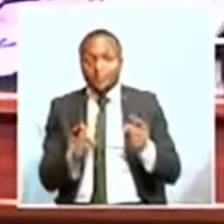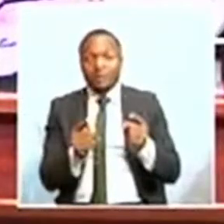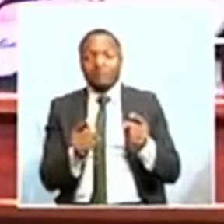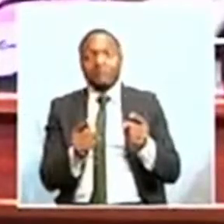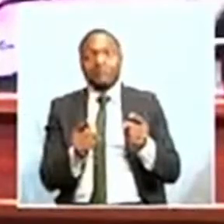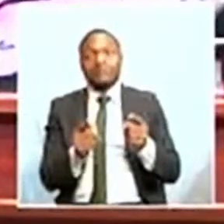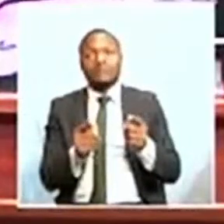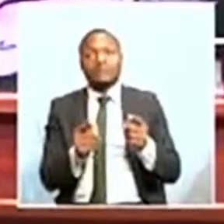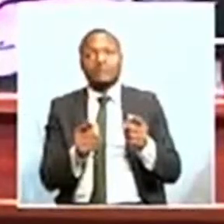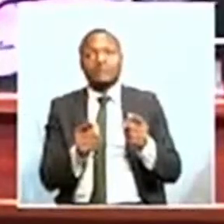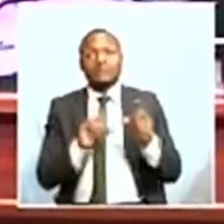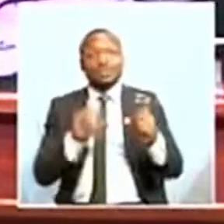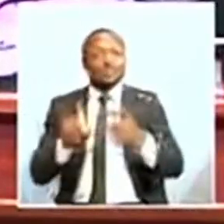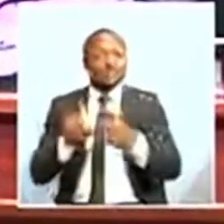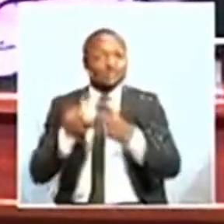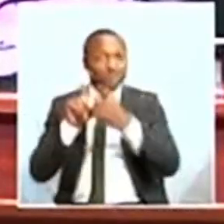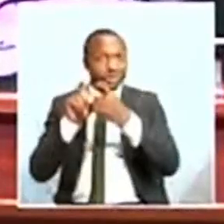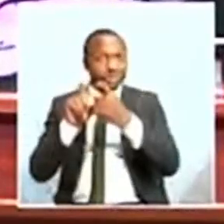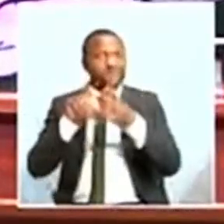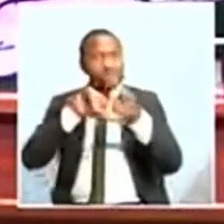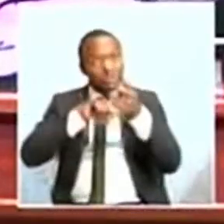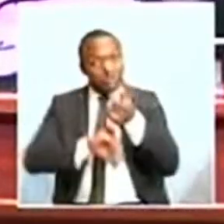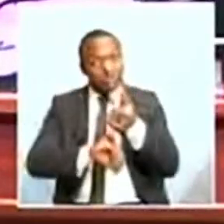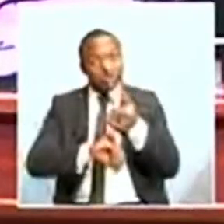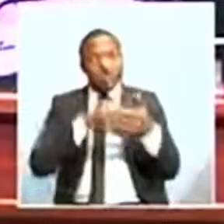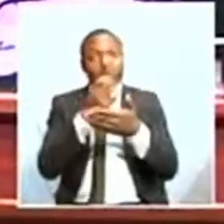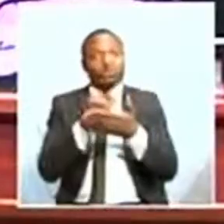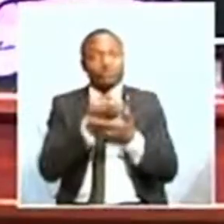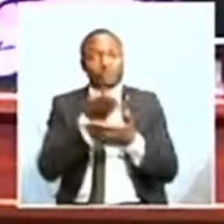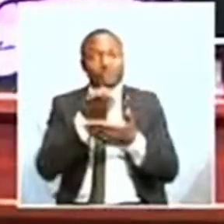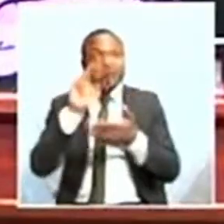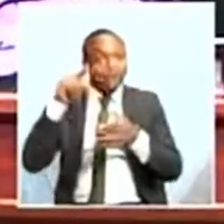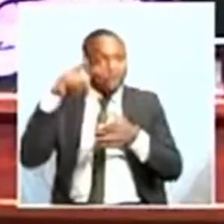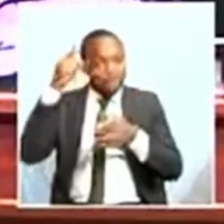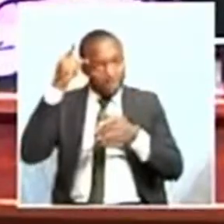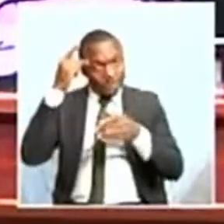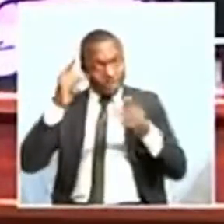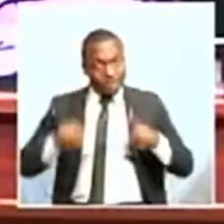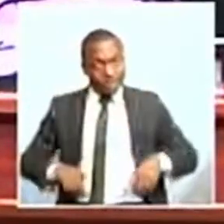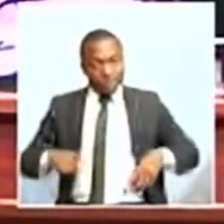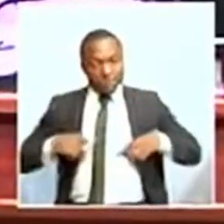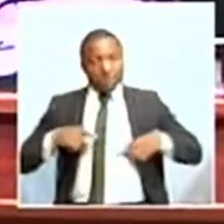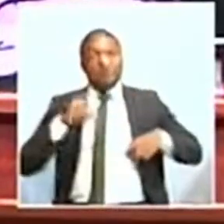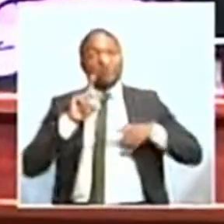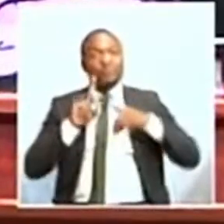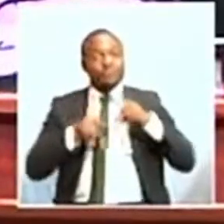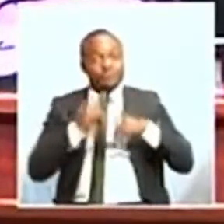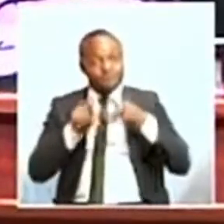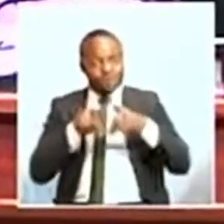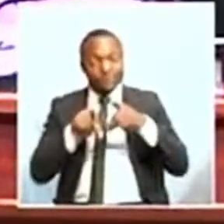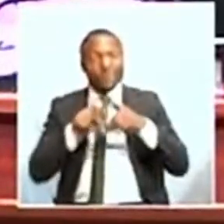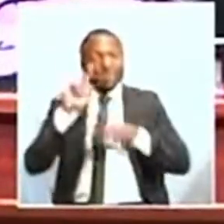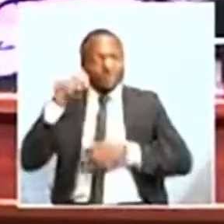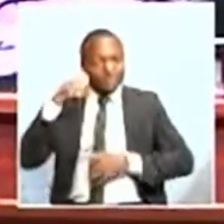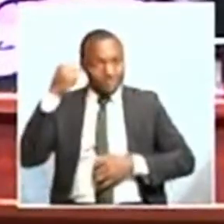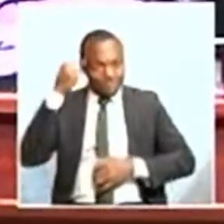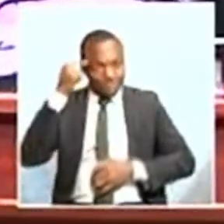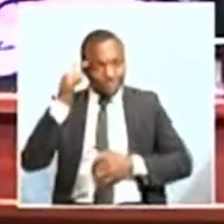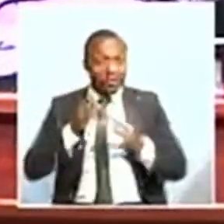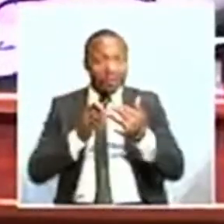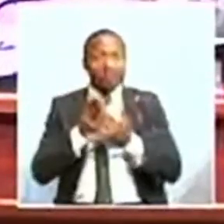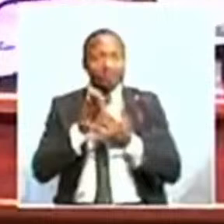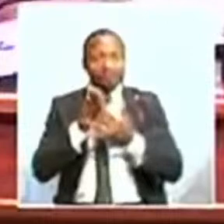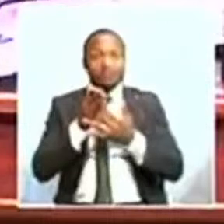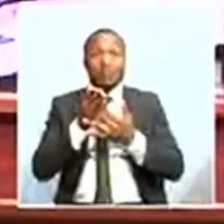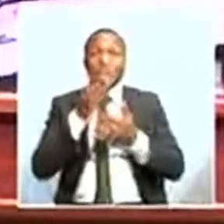disruptive to the social, political, and economic lives of citizens. As such, government, through the